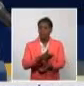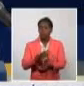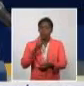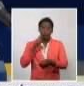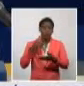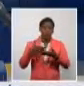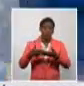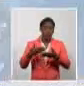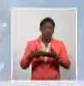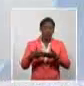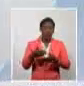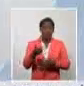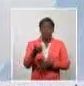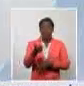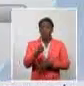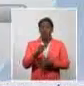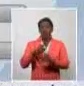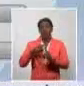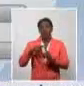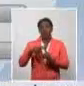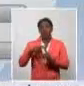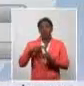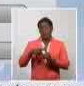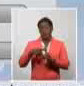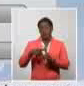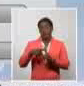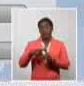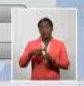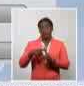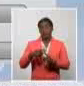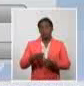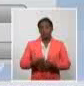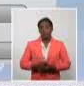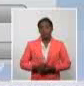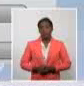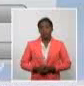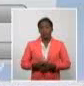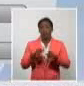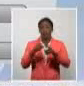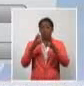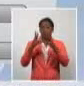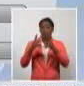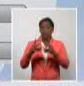77,374 samples processed in our country, of which